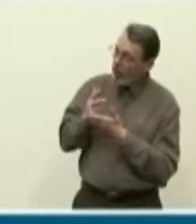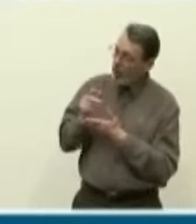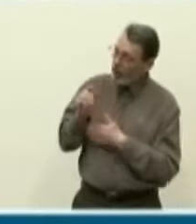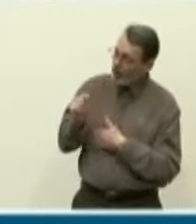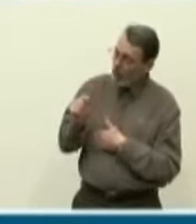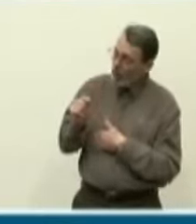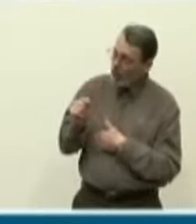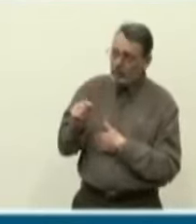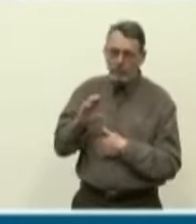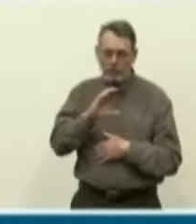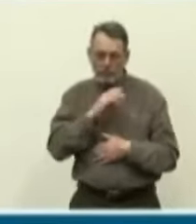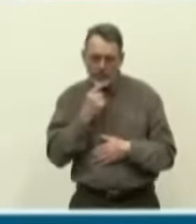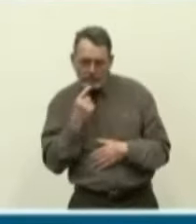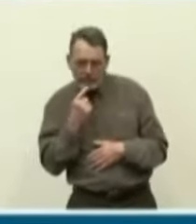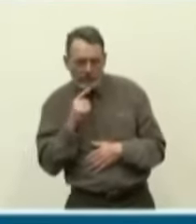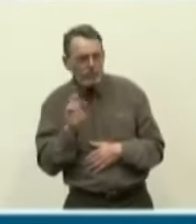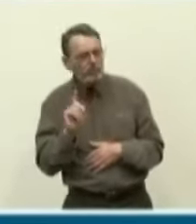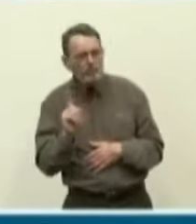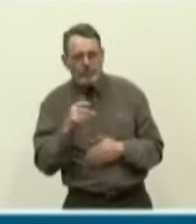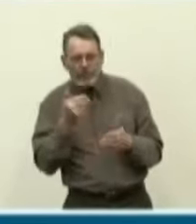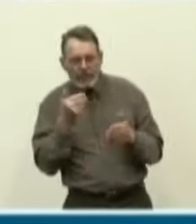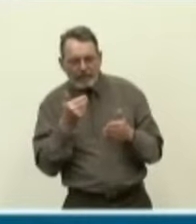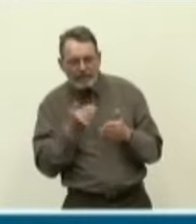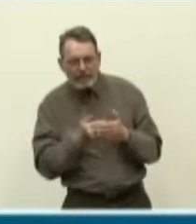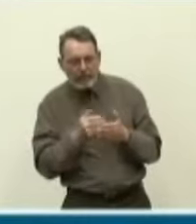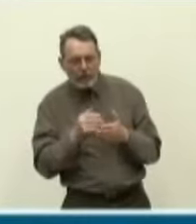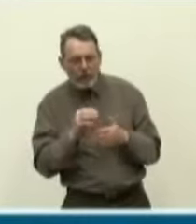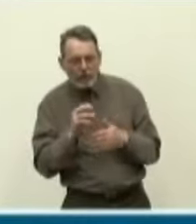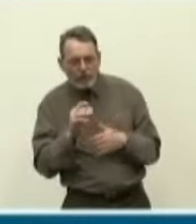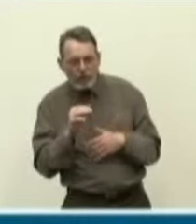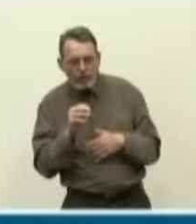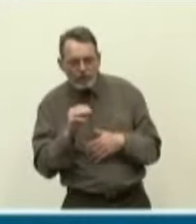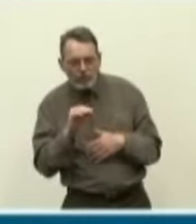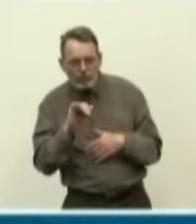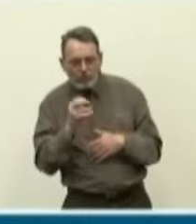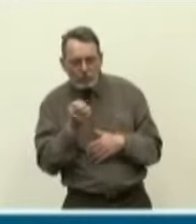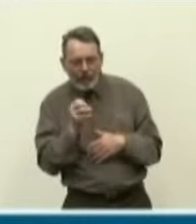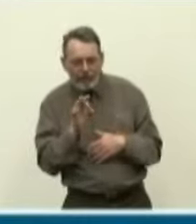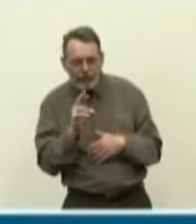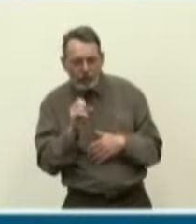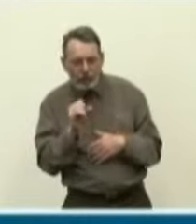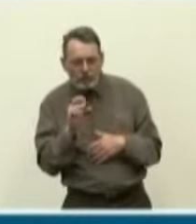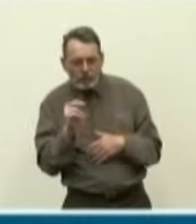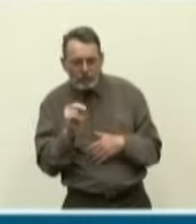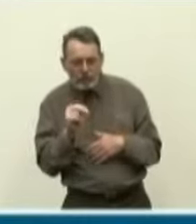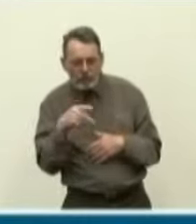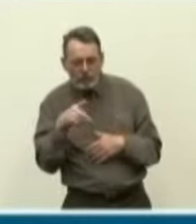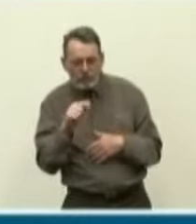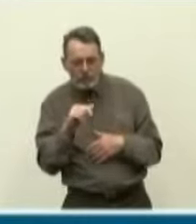Negative. It's actually right by the Justin Herman Plaza, I guess. It's parked on the street.